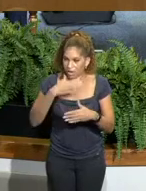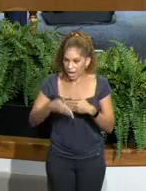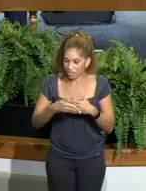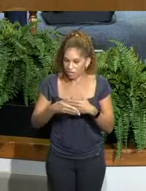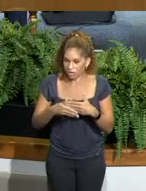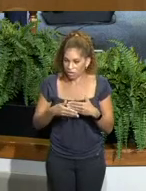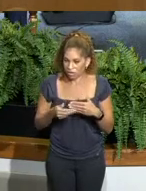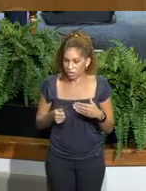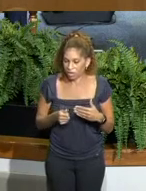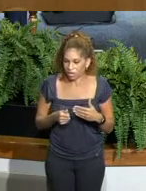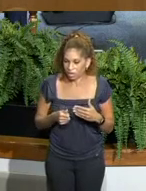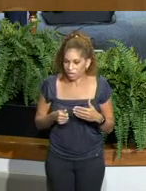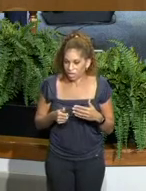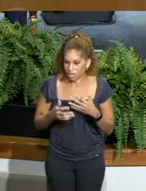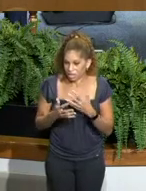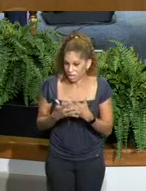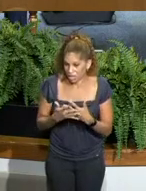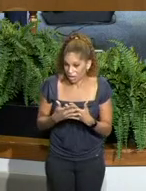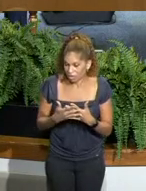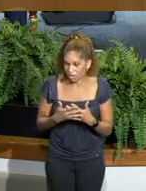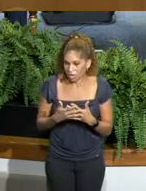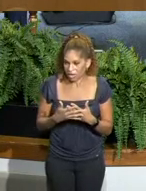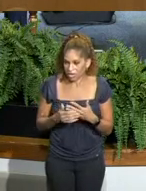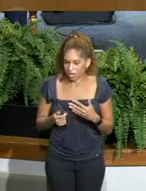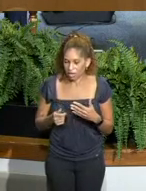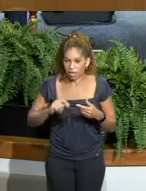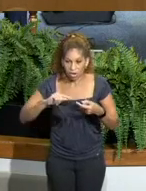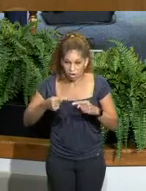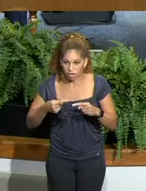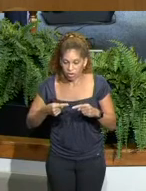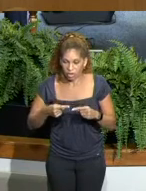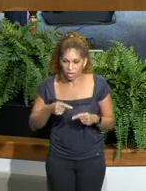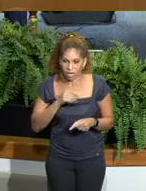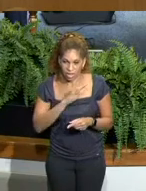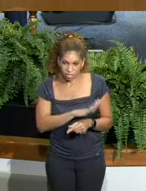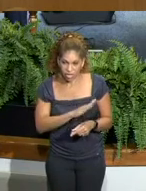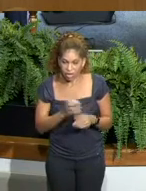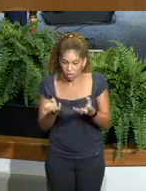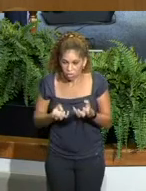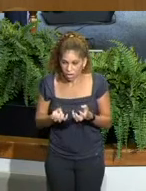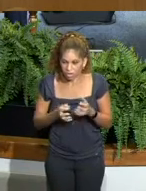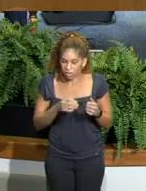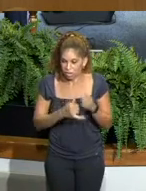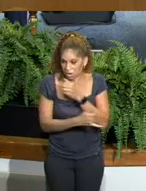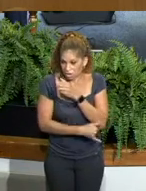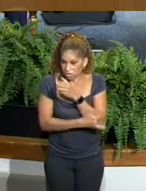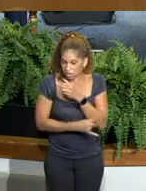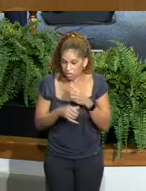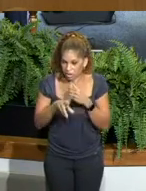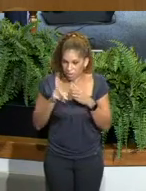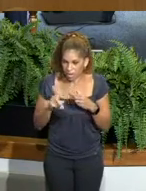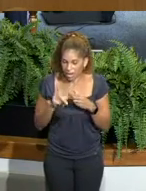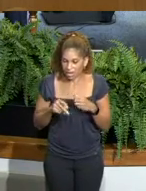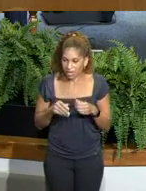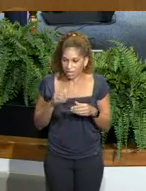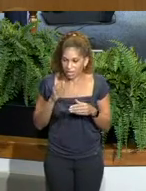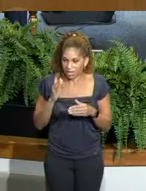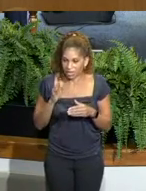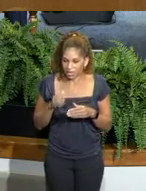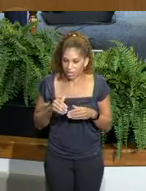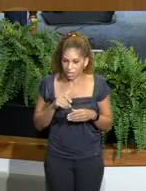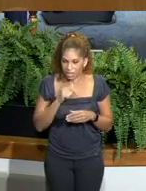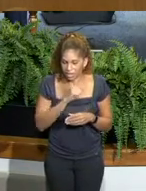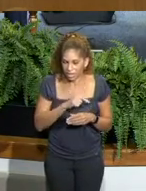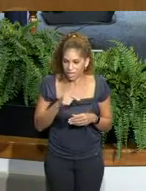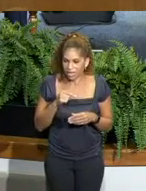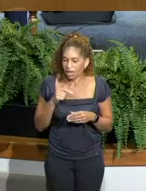as a threat. They declared that they wanted their country back. And King taught us that at the end of the Selma to Mount Montgomery, he